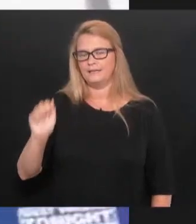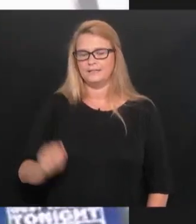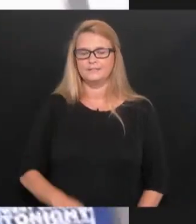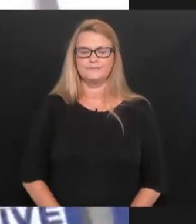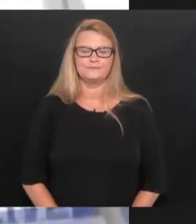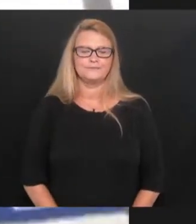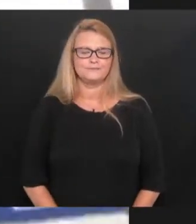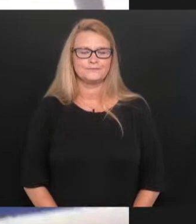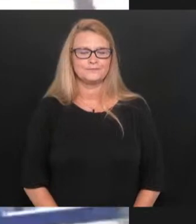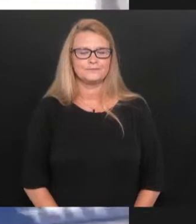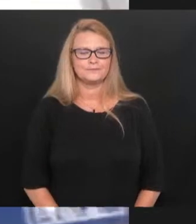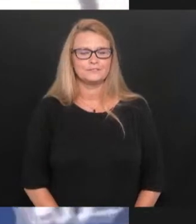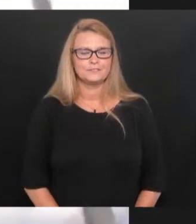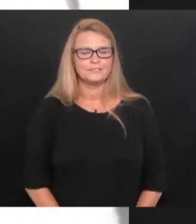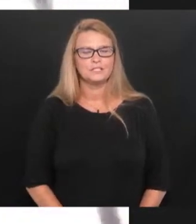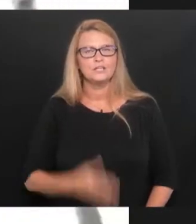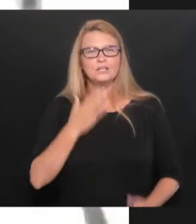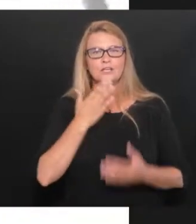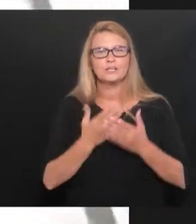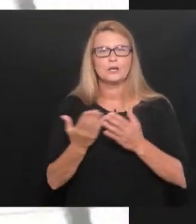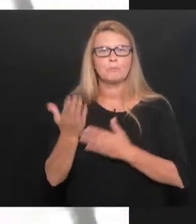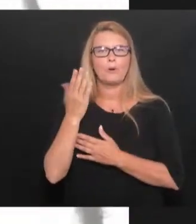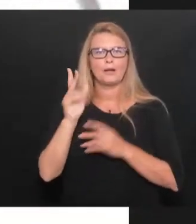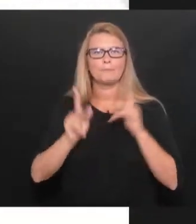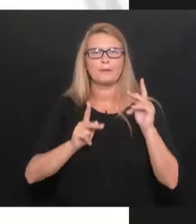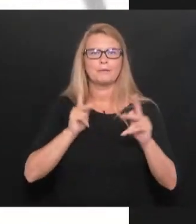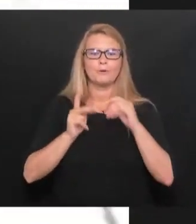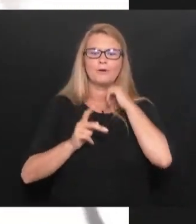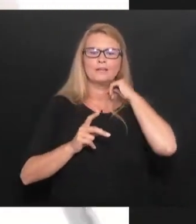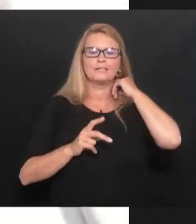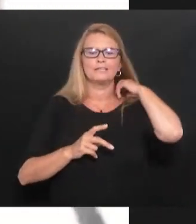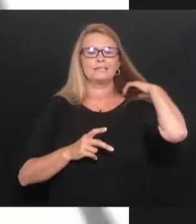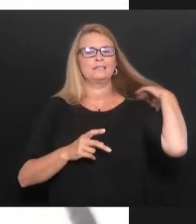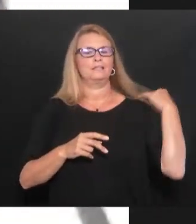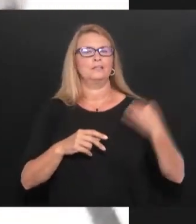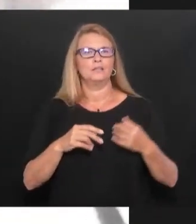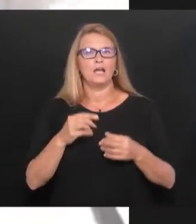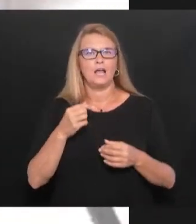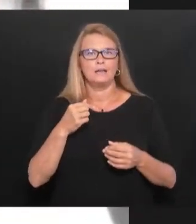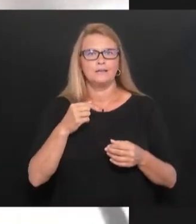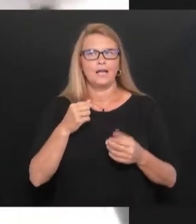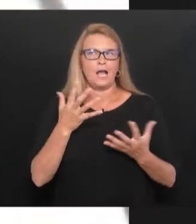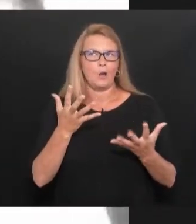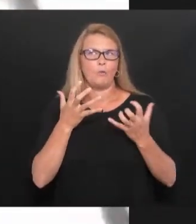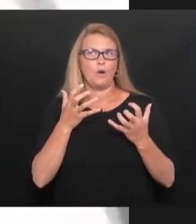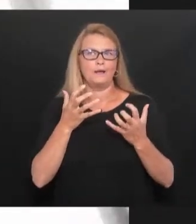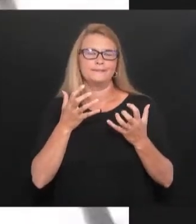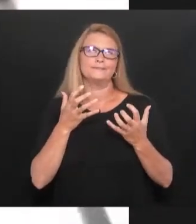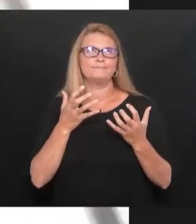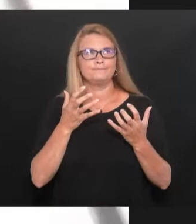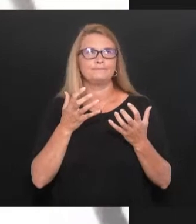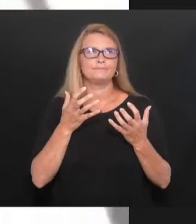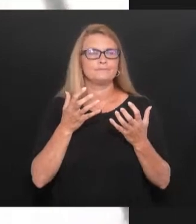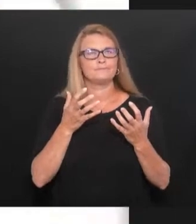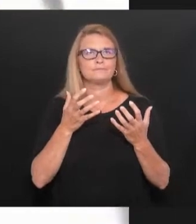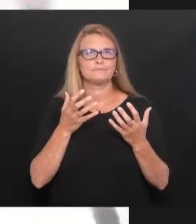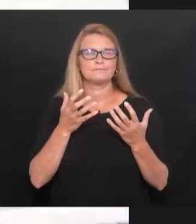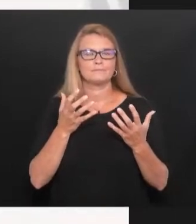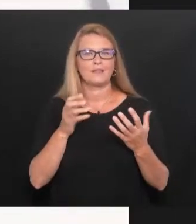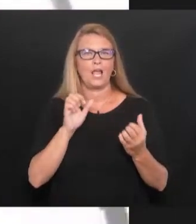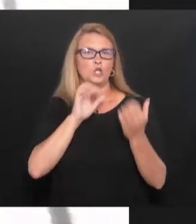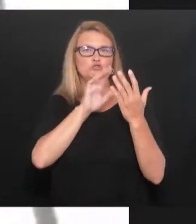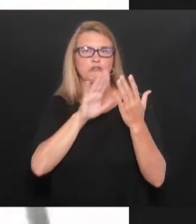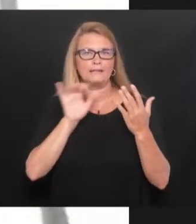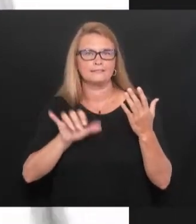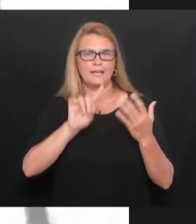Good morning, folks. I missed the top of the briefing, and maybe you addressed this, but in the event that I didn't, maybe